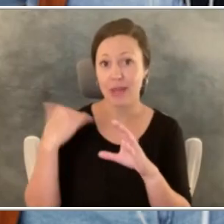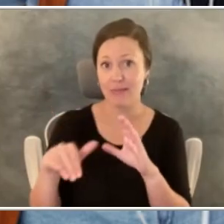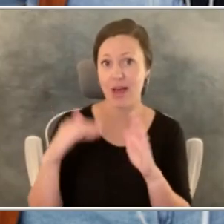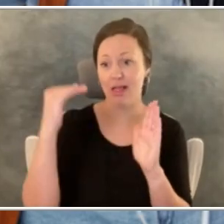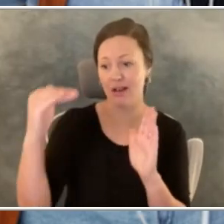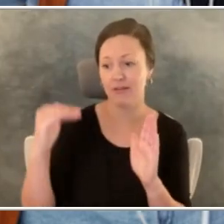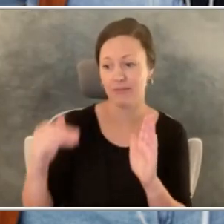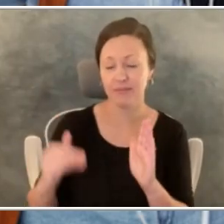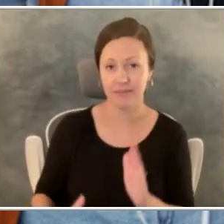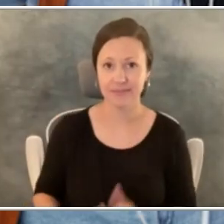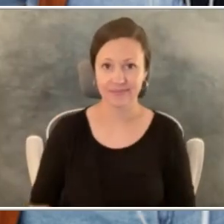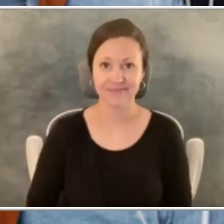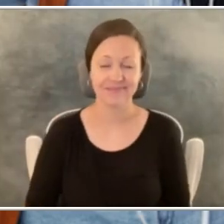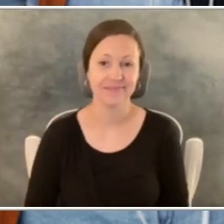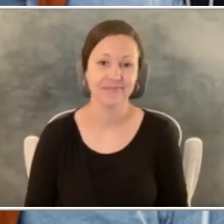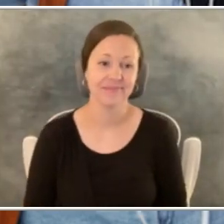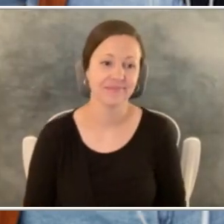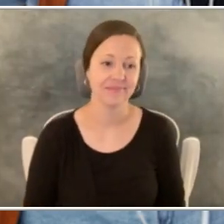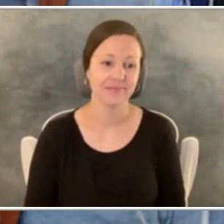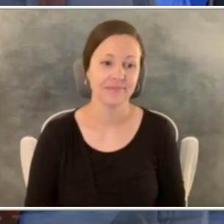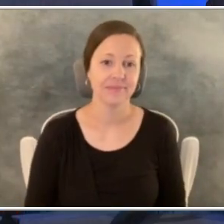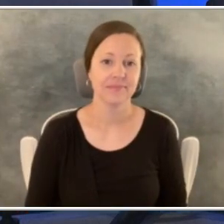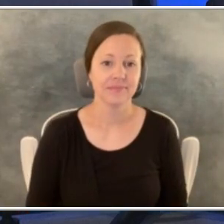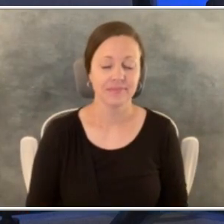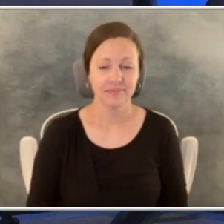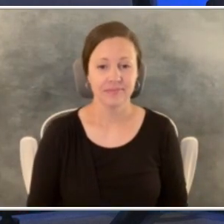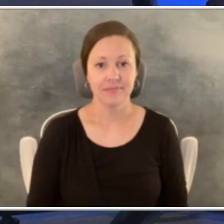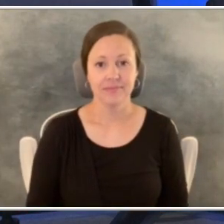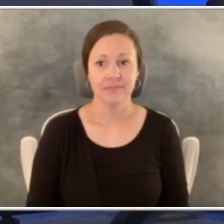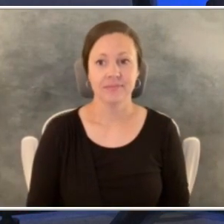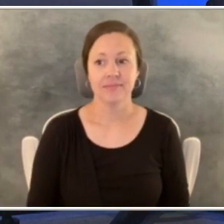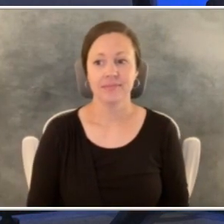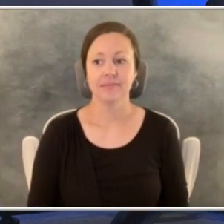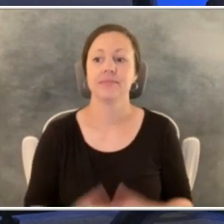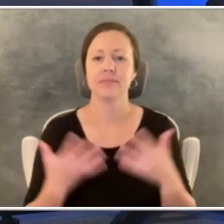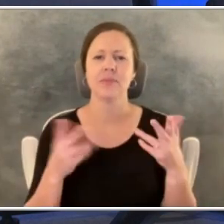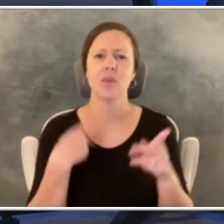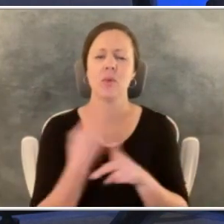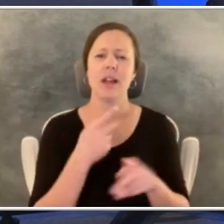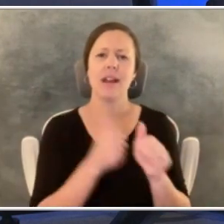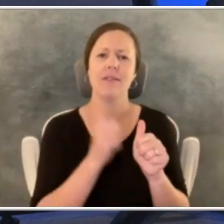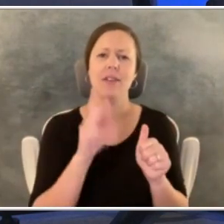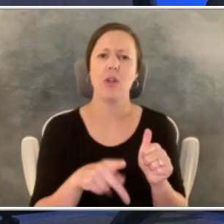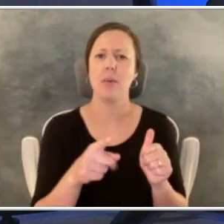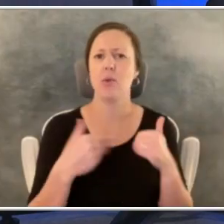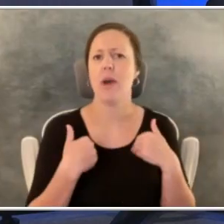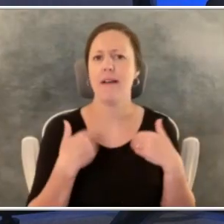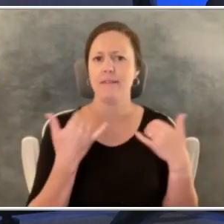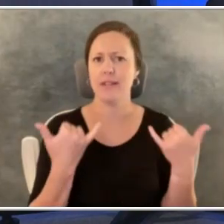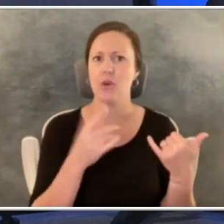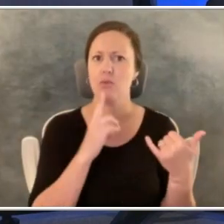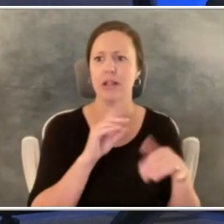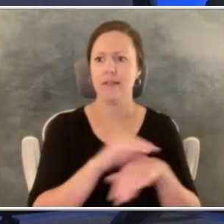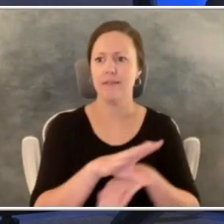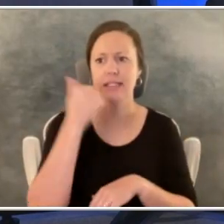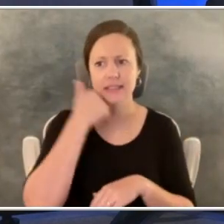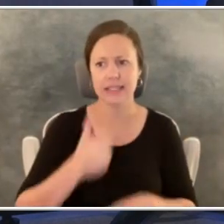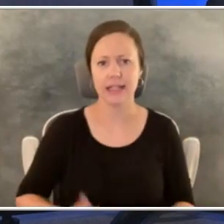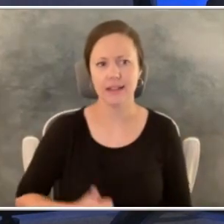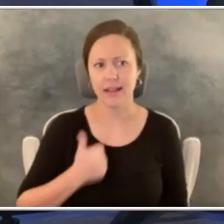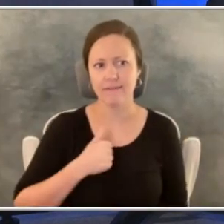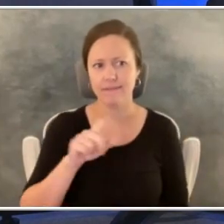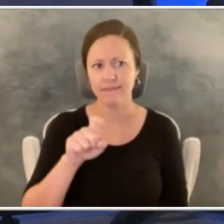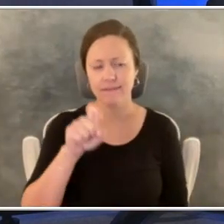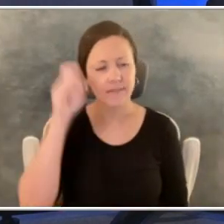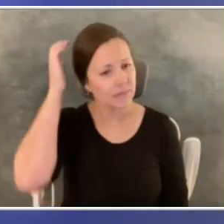is right there on your screen. What kind of follow-up do you have now, and has that affected your day-to-day life? No, I mean,